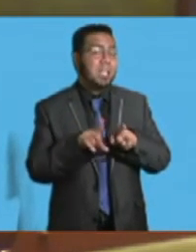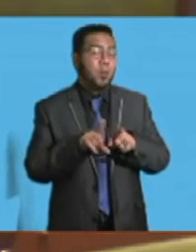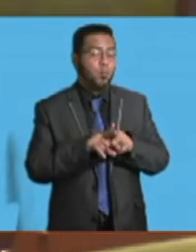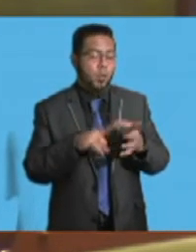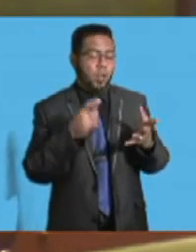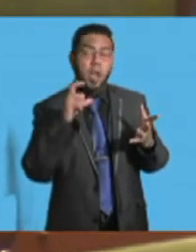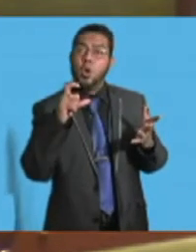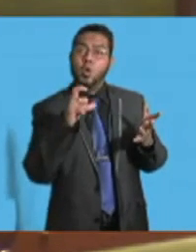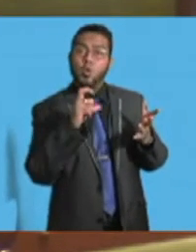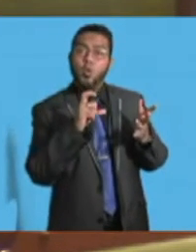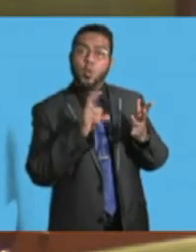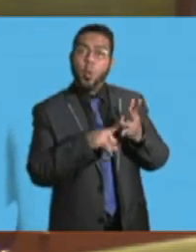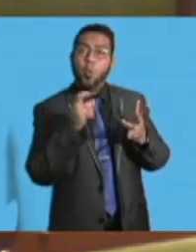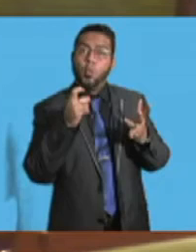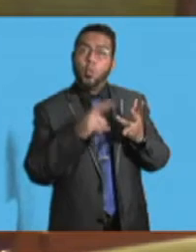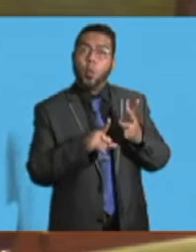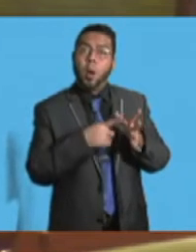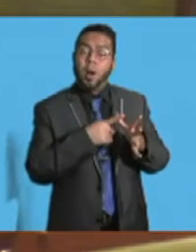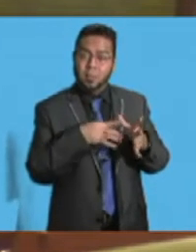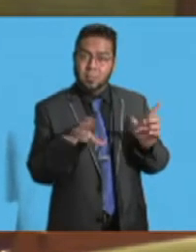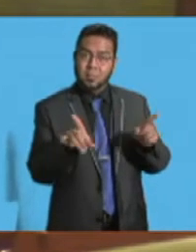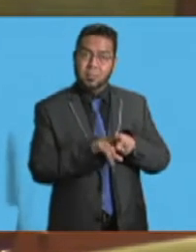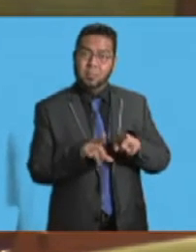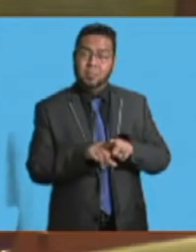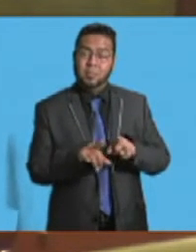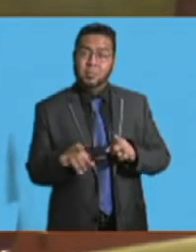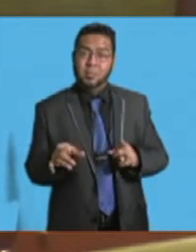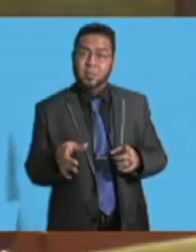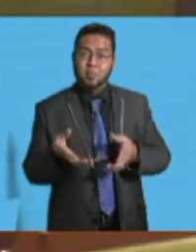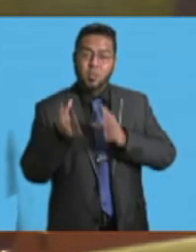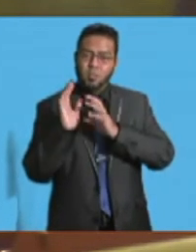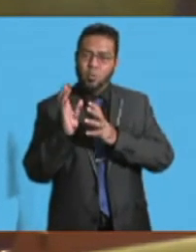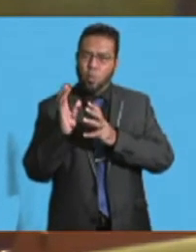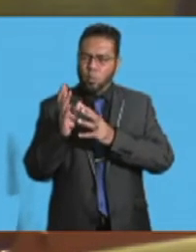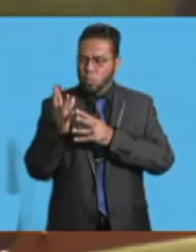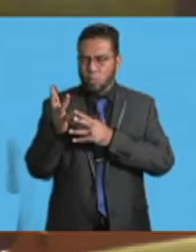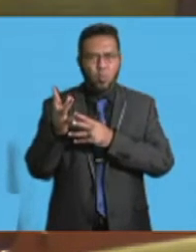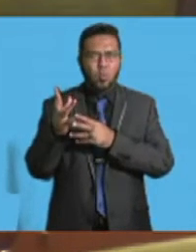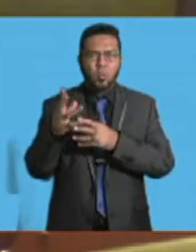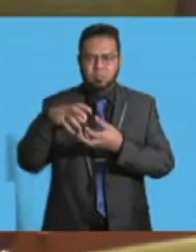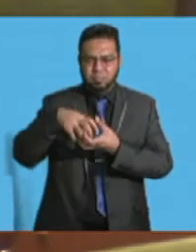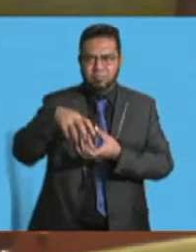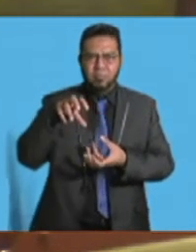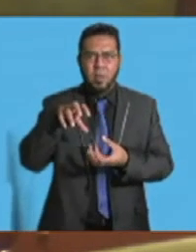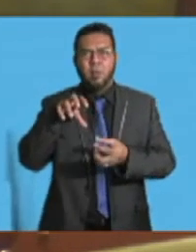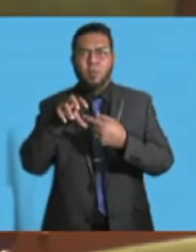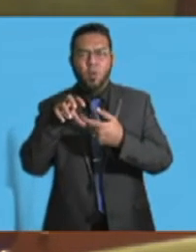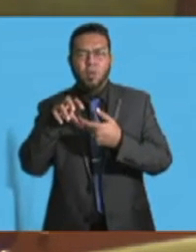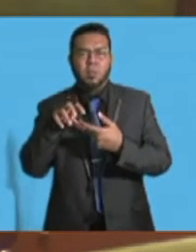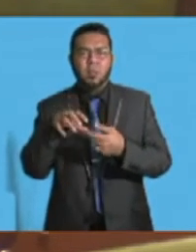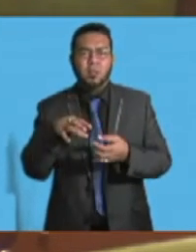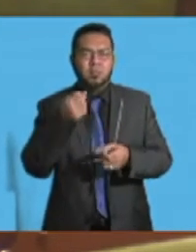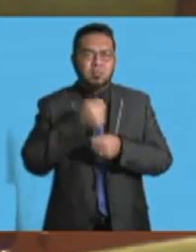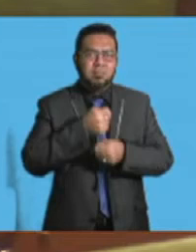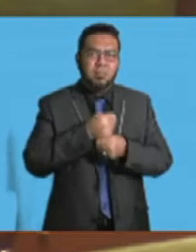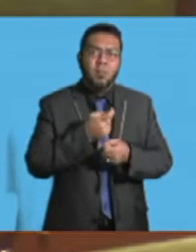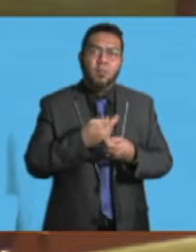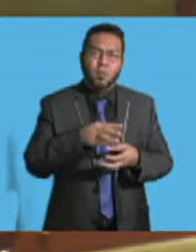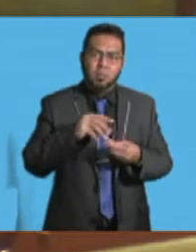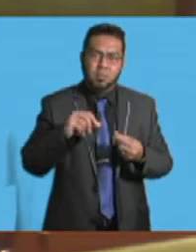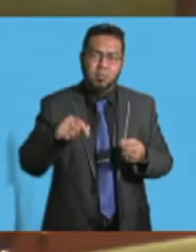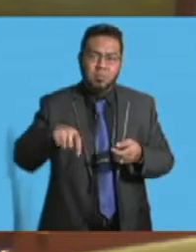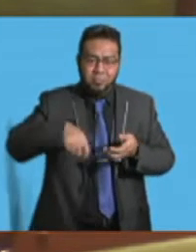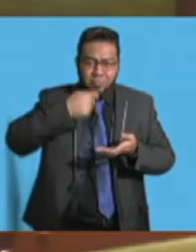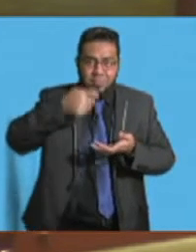cocoa revitalization allocated budget will focus on the expansion of the existing cocoa plantation to meet the growing demand for the organic